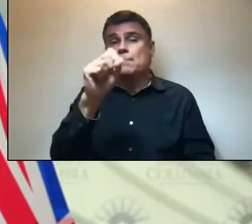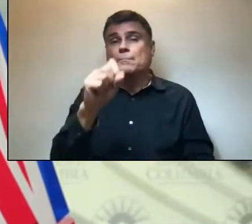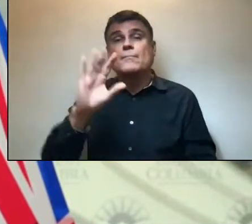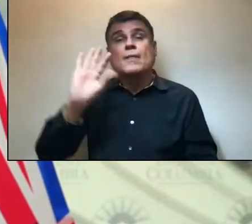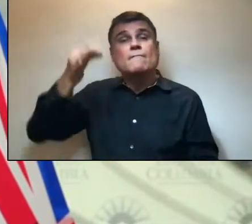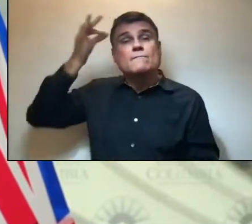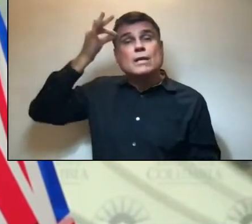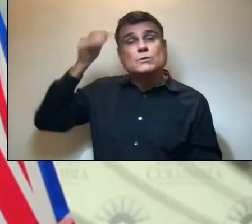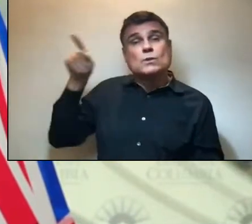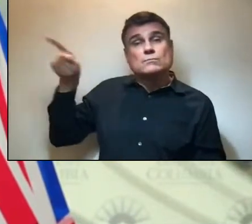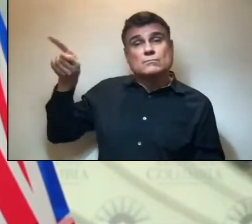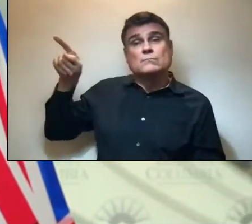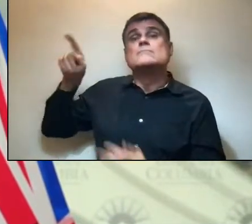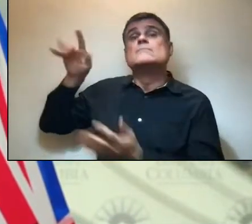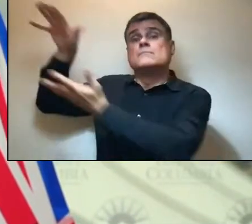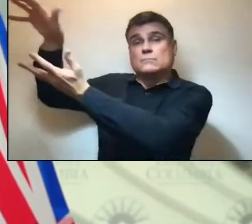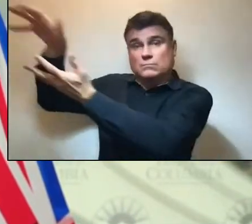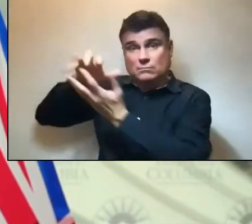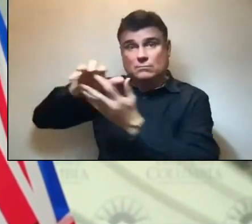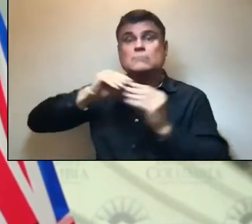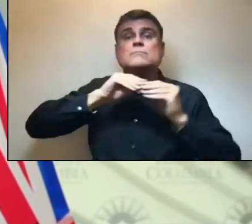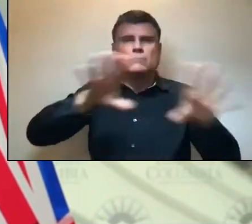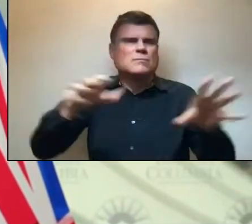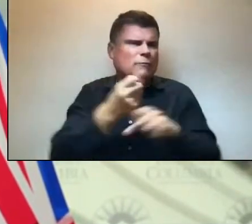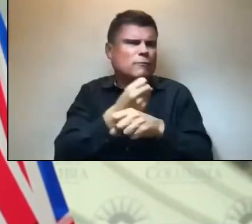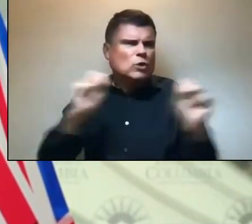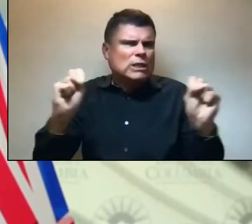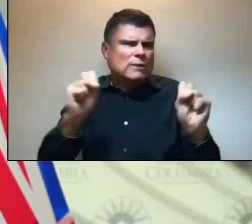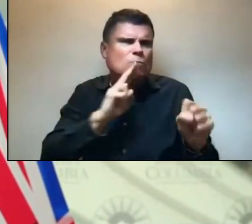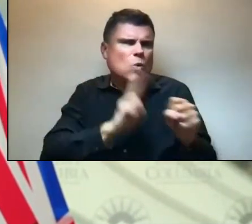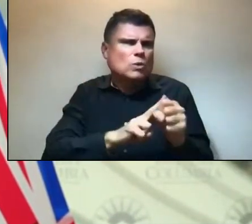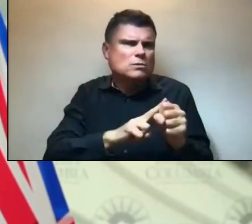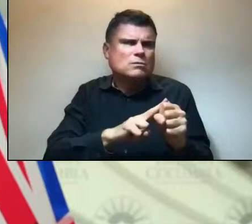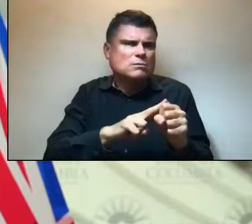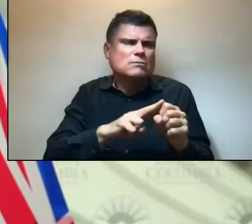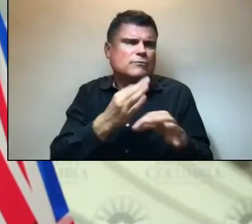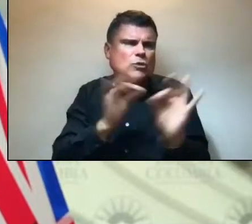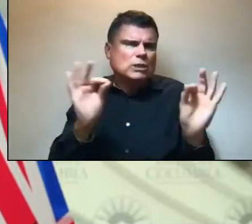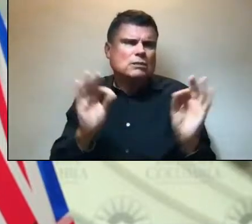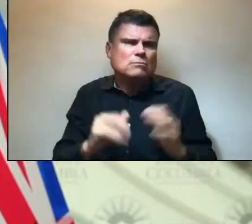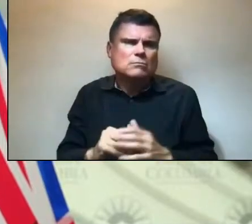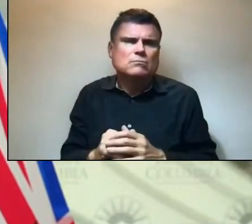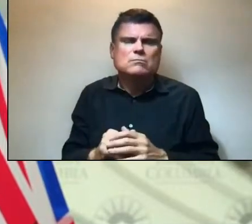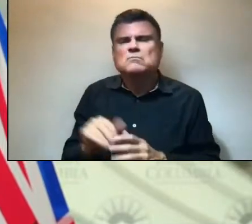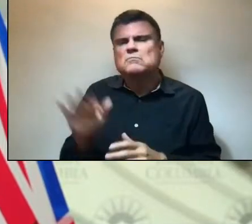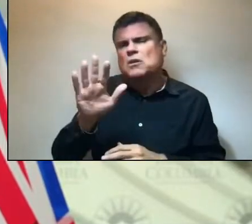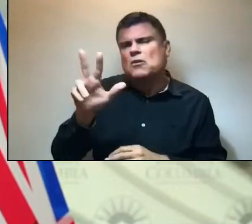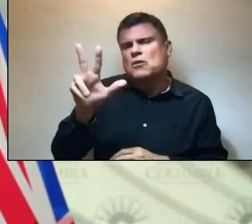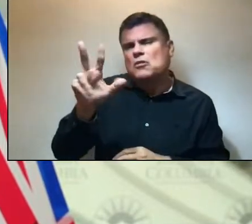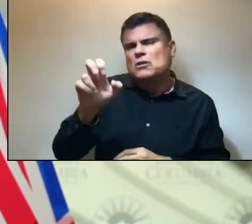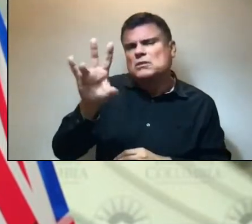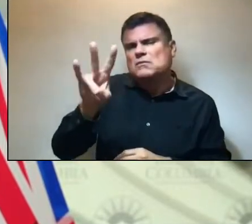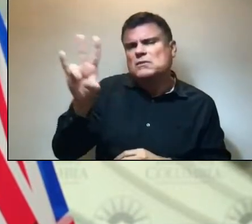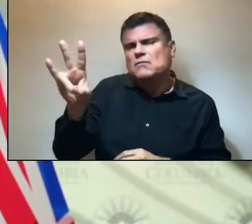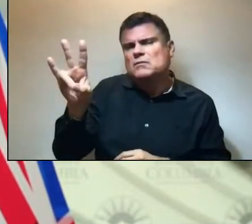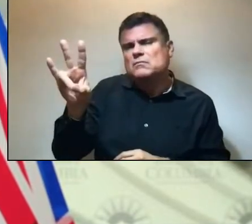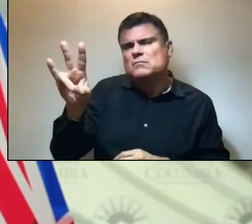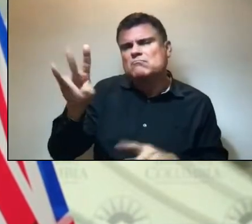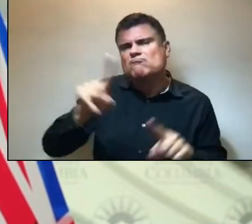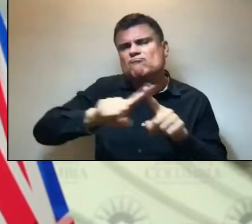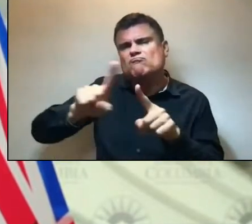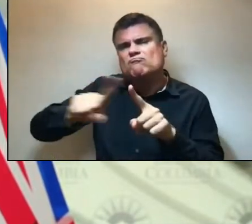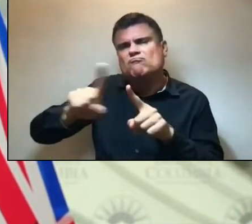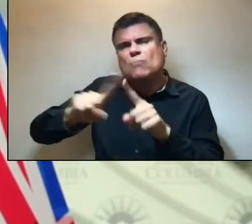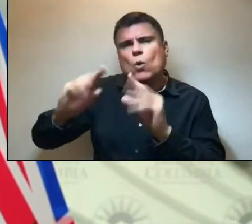will be free as well, of course. The about 377 organizations have been